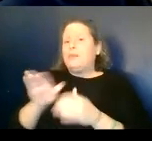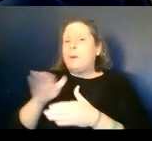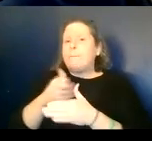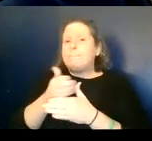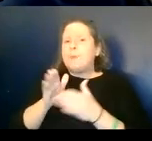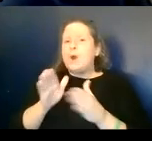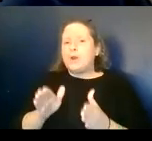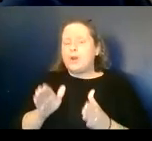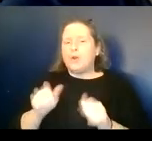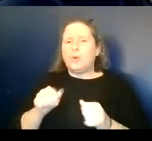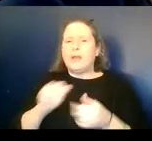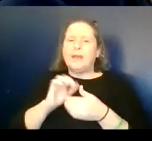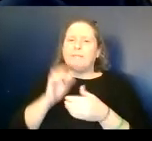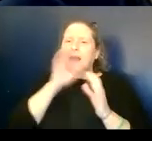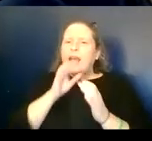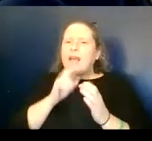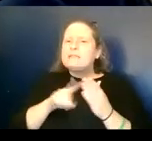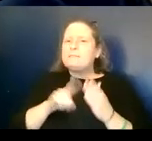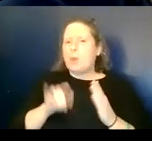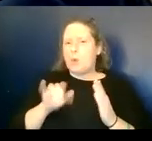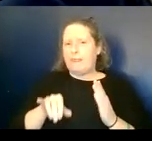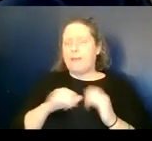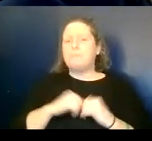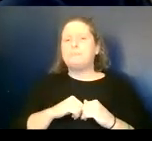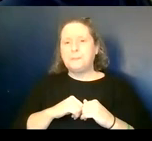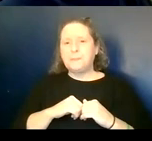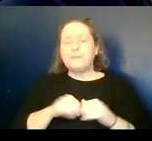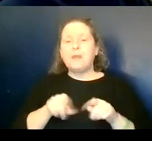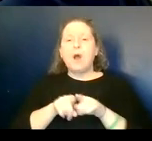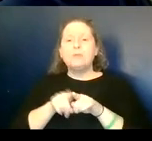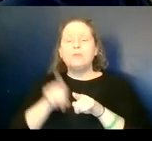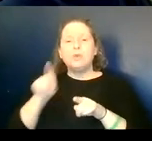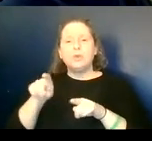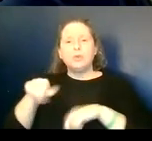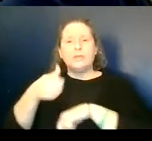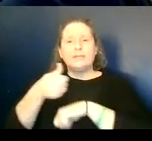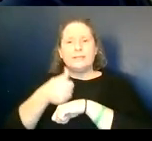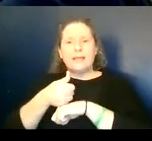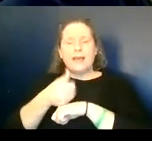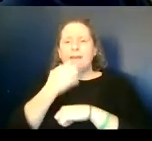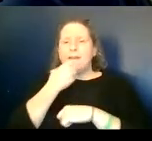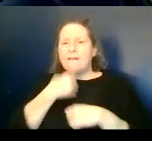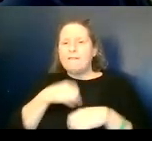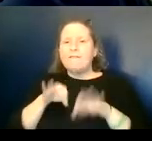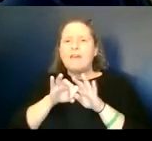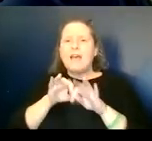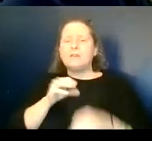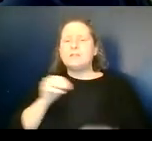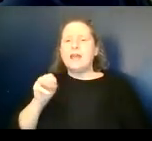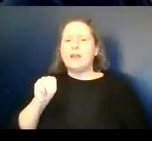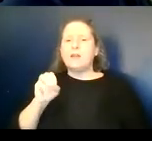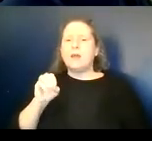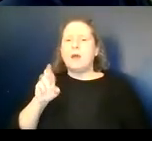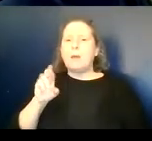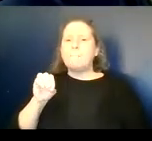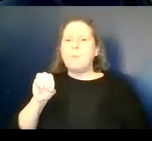explore. You also must, you should set values and morals in healthy relationships. I